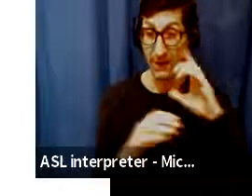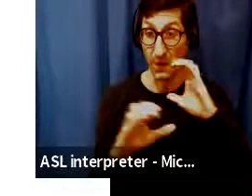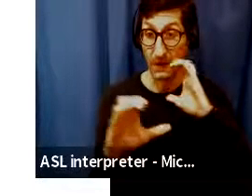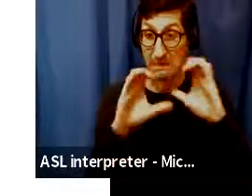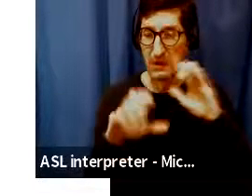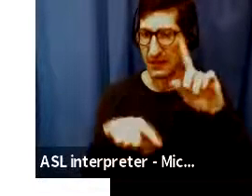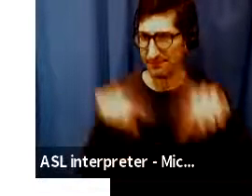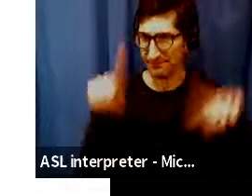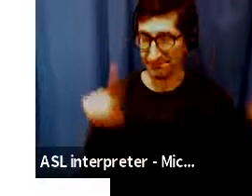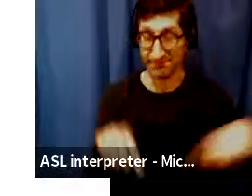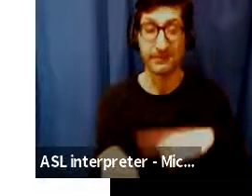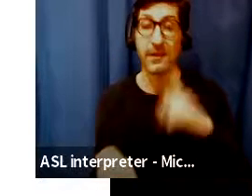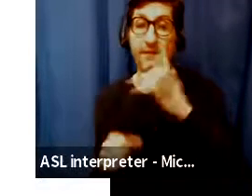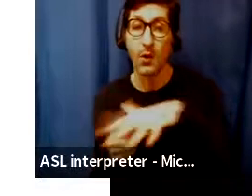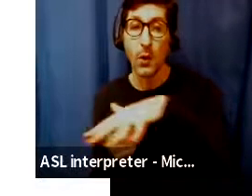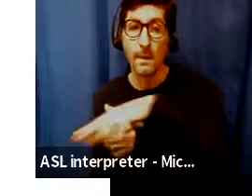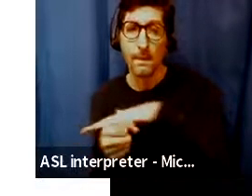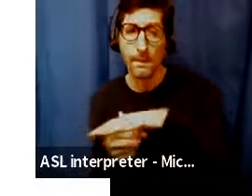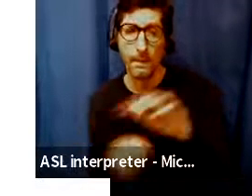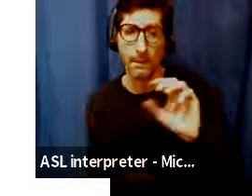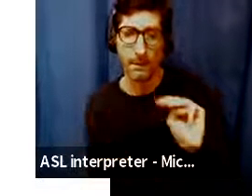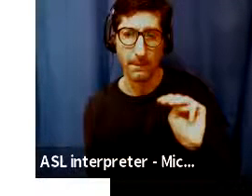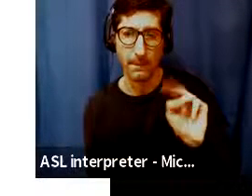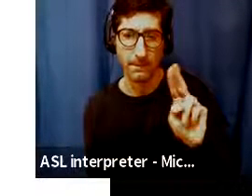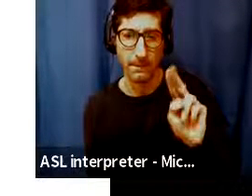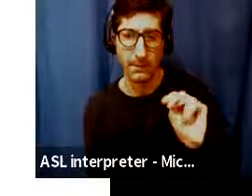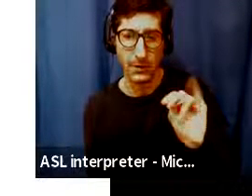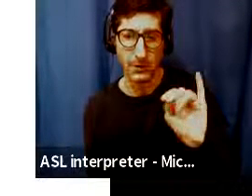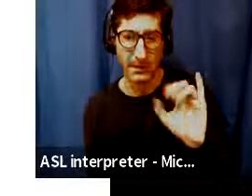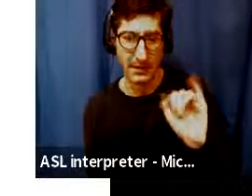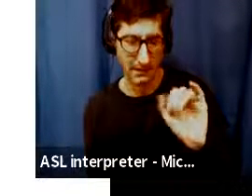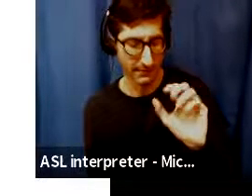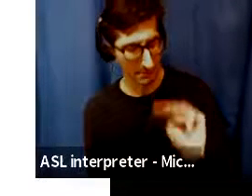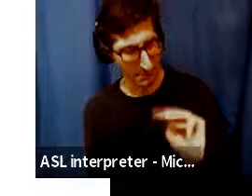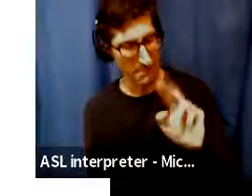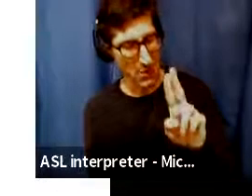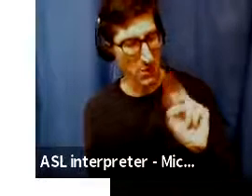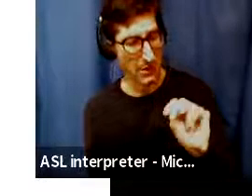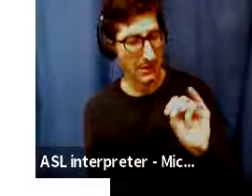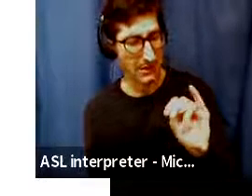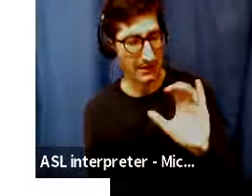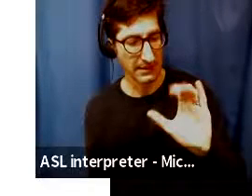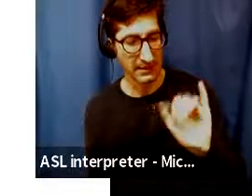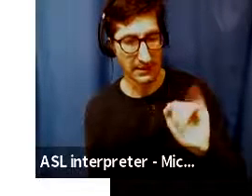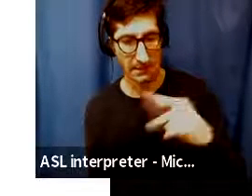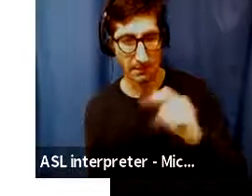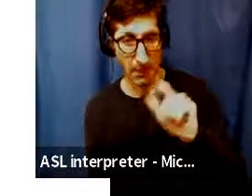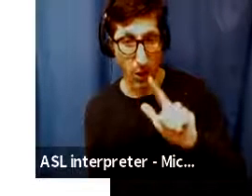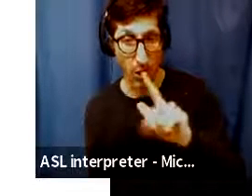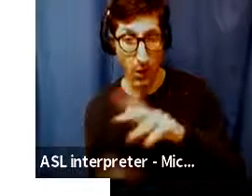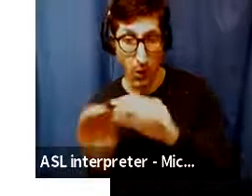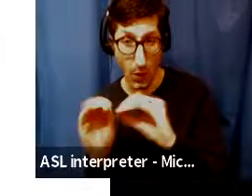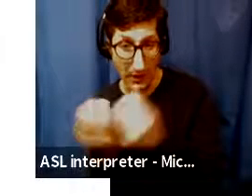municipal organization, if you receive federal funds, and then if you've